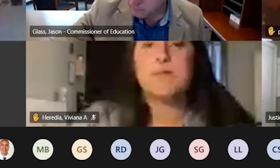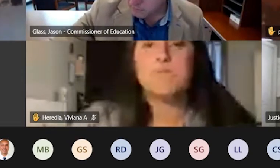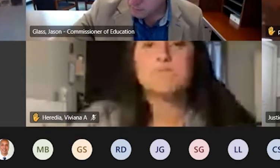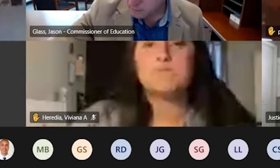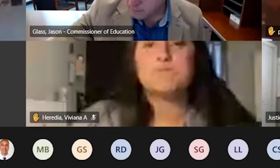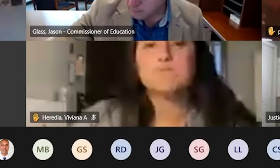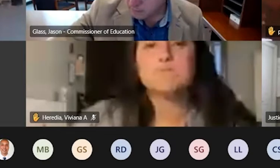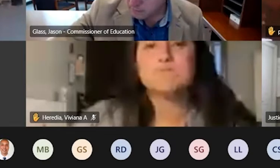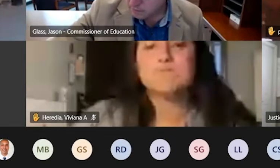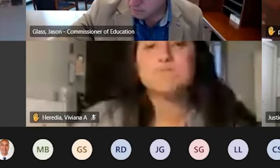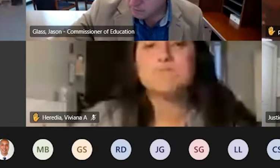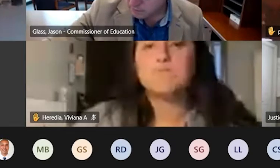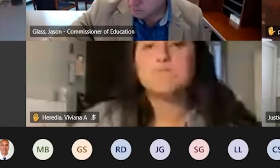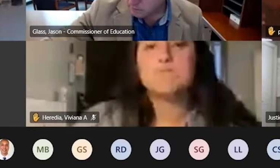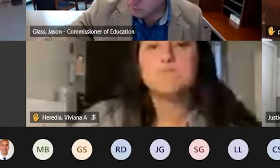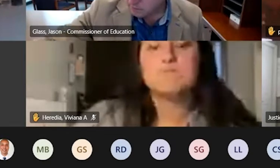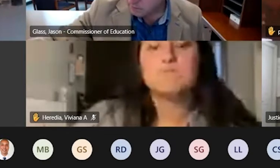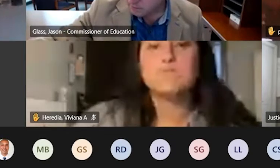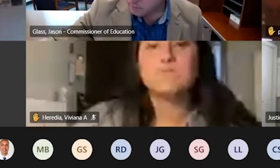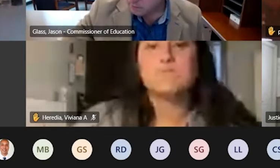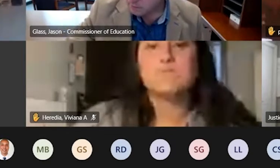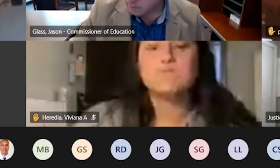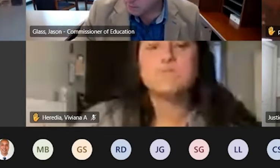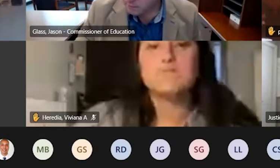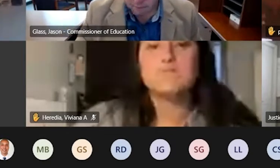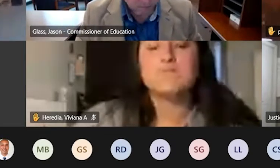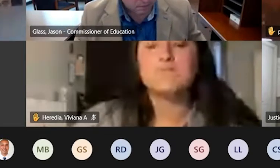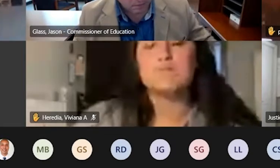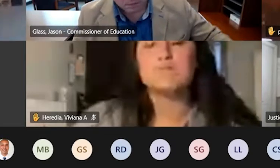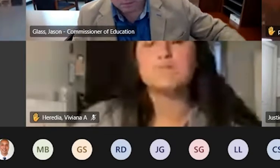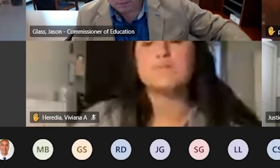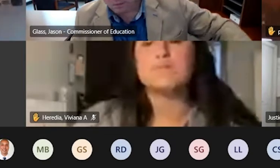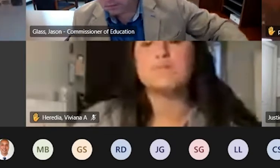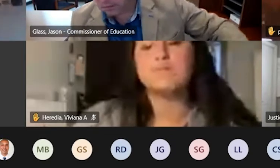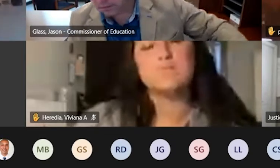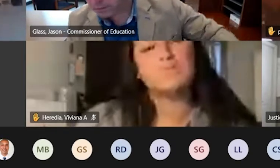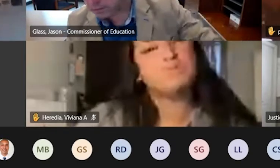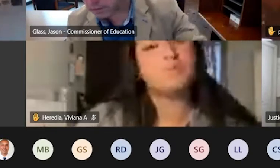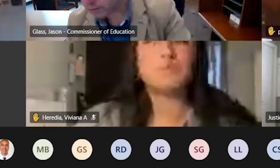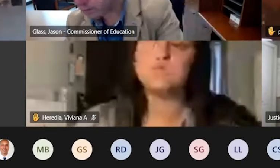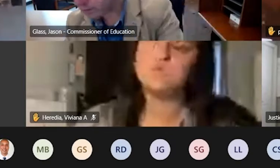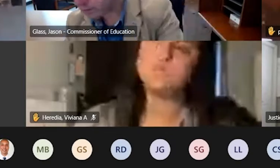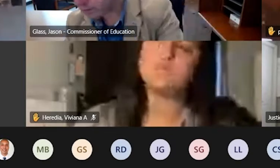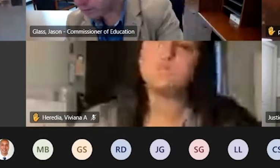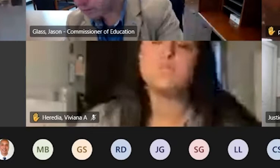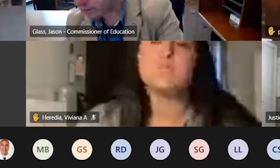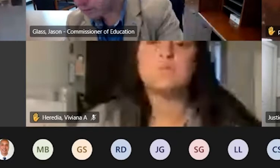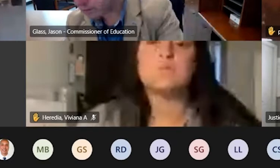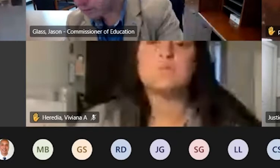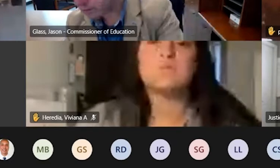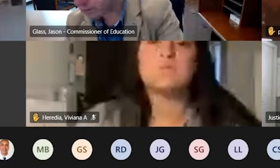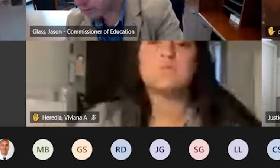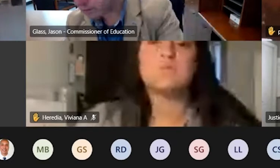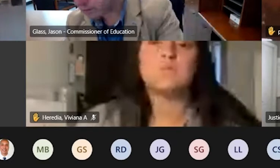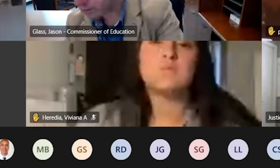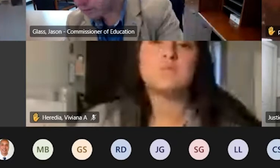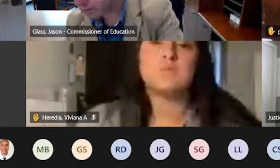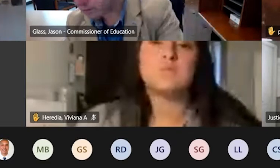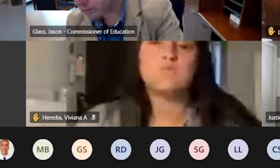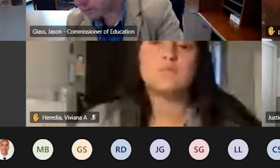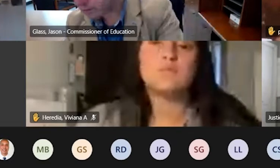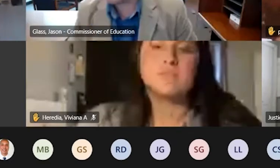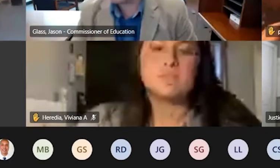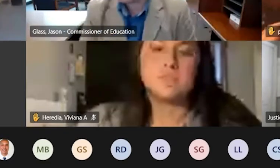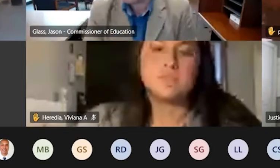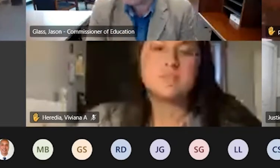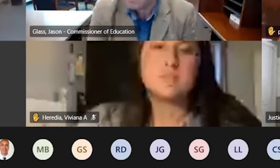distancing, they're getting that social interaction that they need, so that now after school, they don't have to go hang out with their friends. They can go home